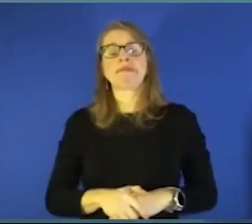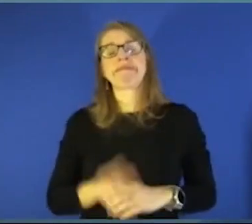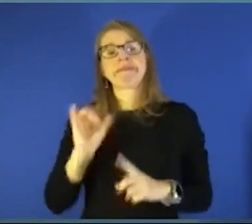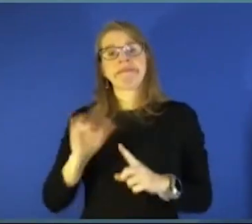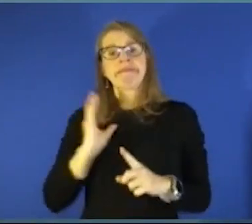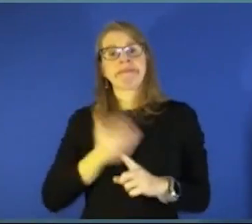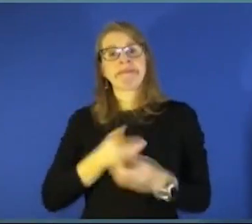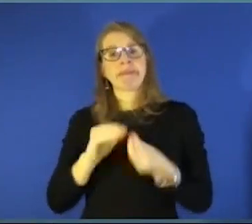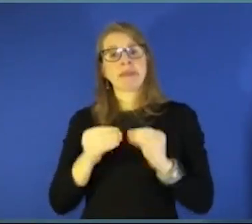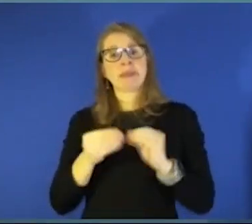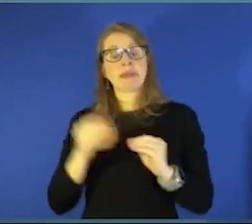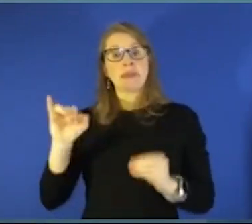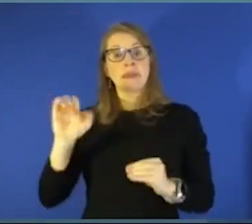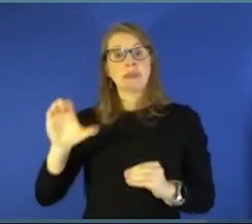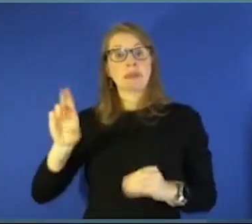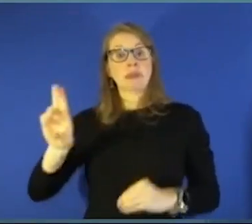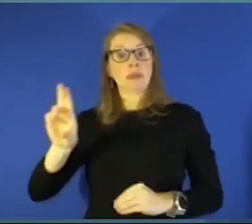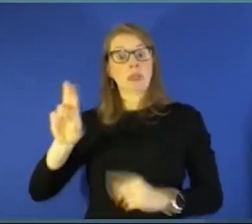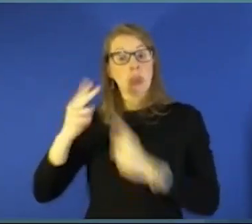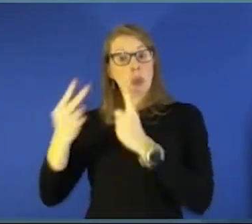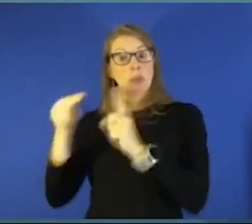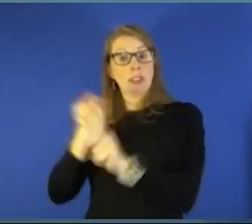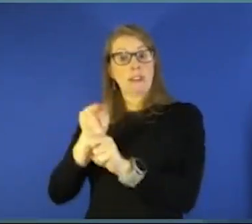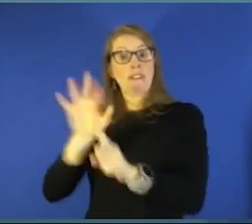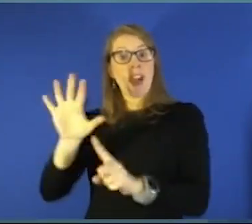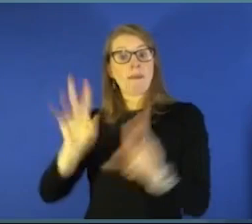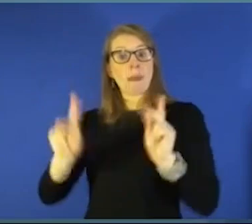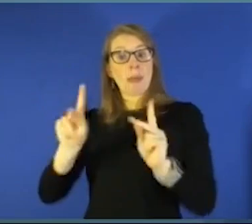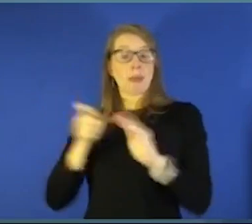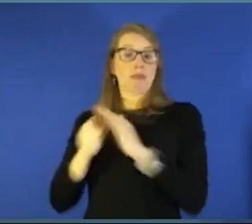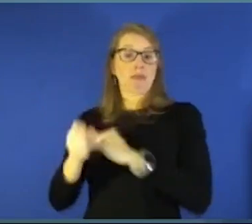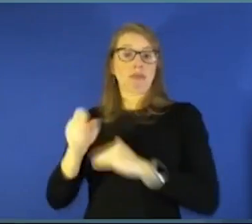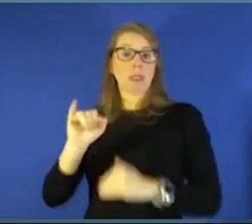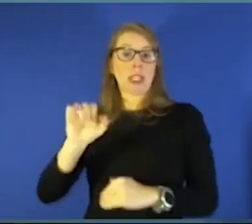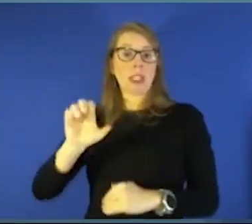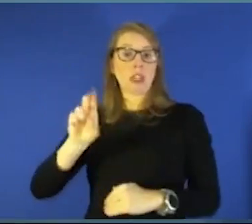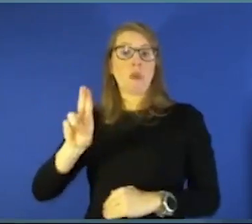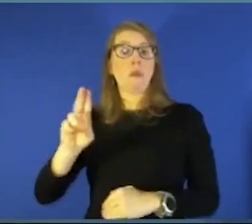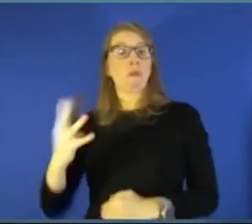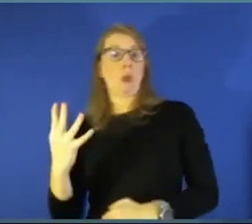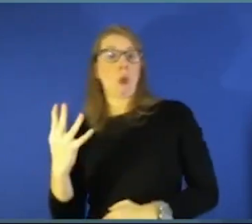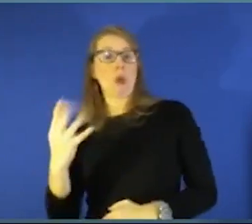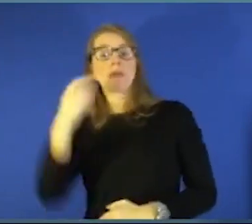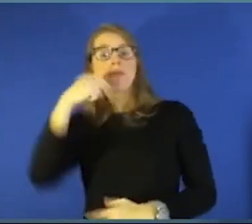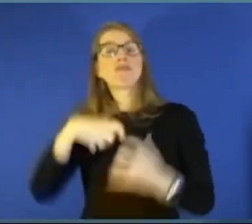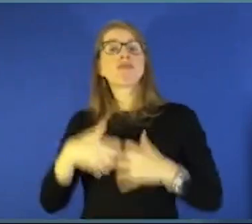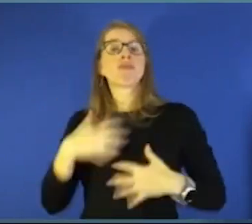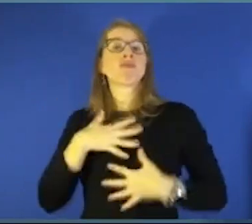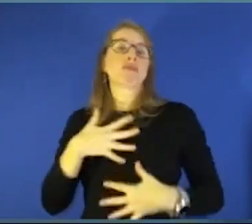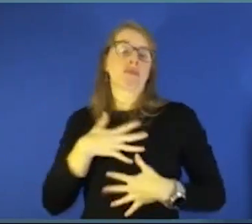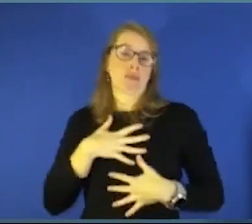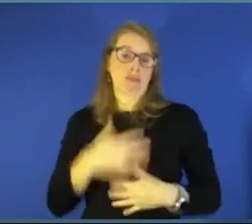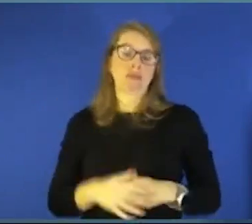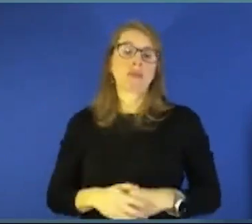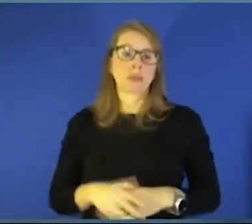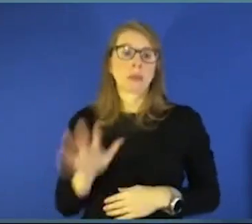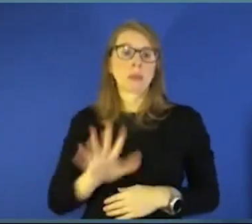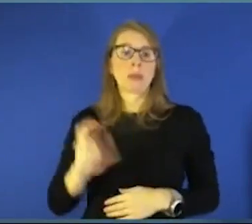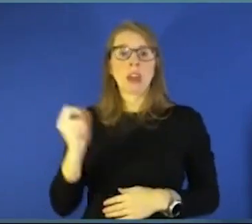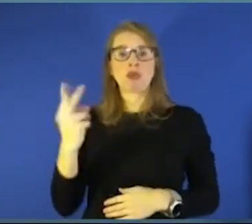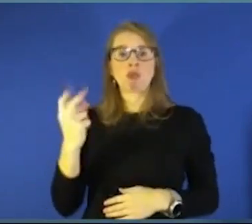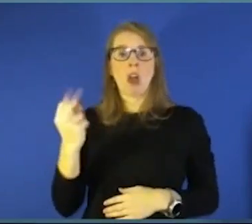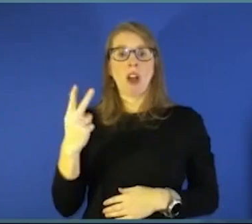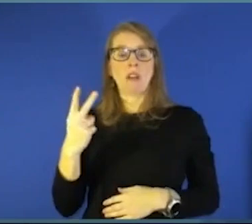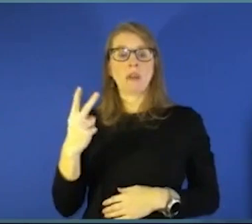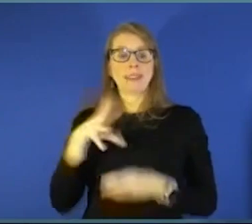From an ICU perspective, we have 5 people in our ICU. 4 of those are vented, and we do have about 12 in the